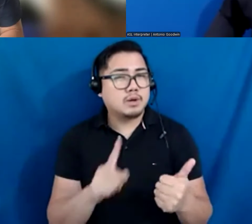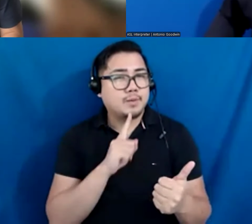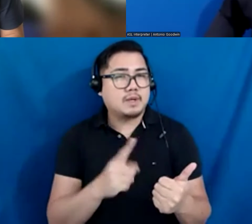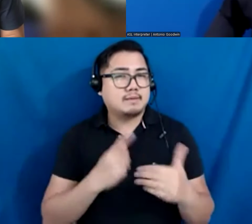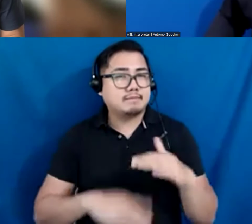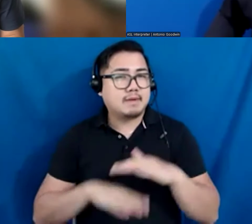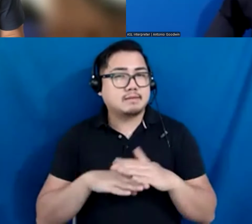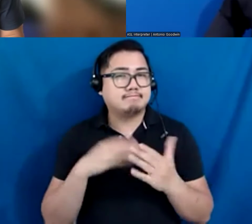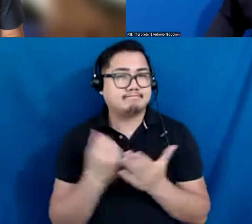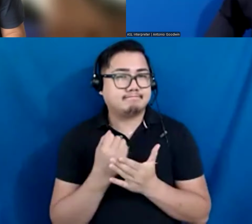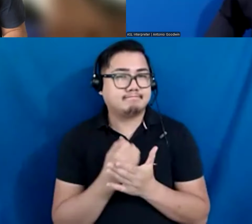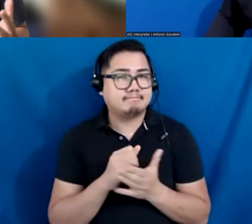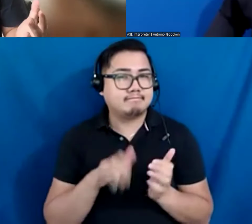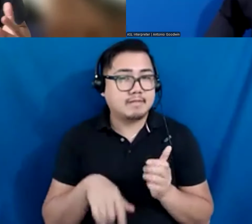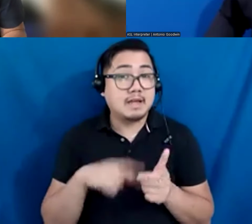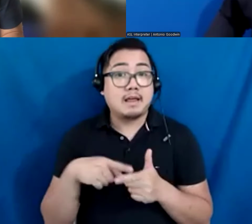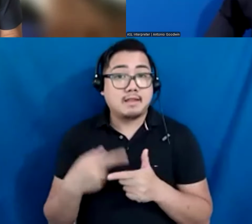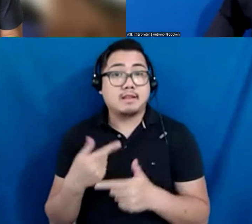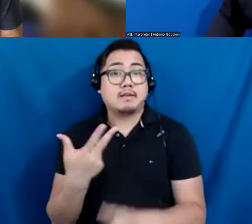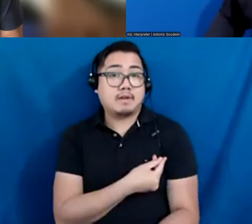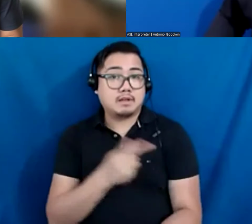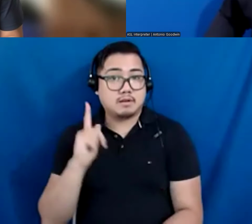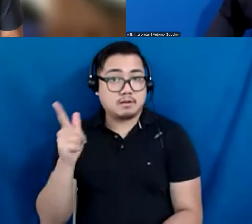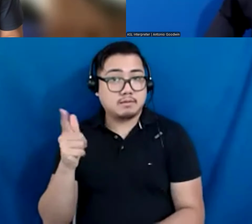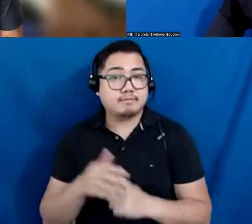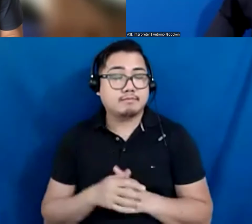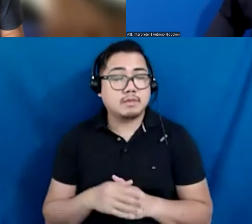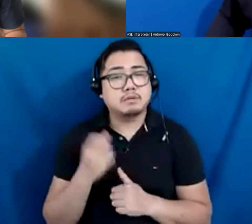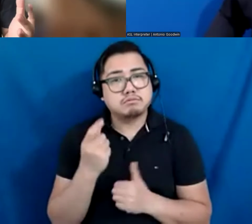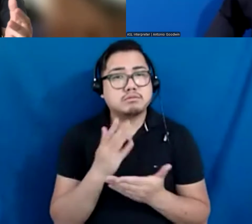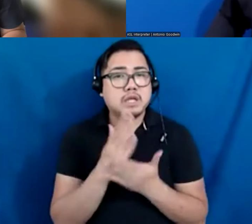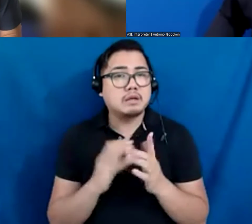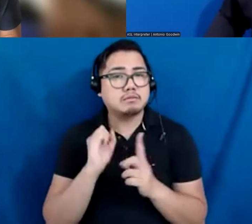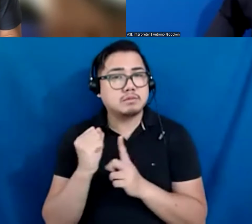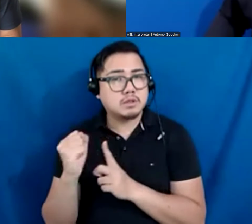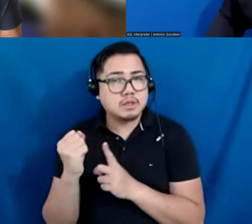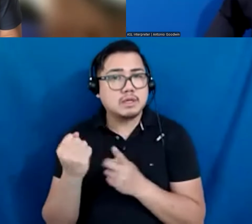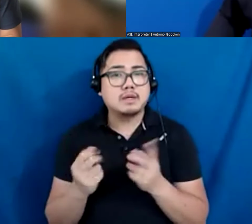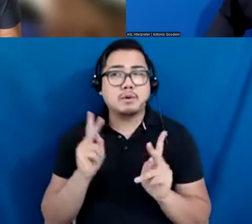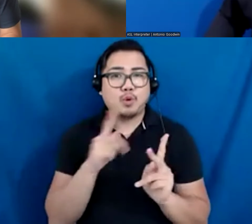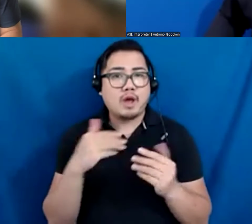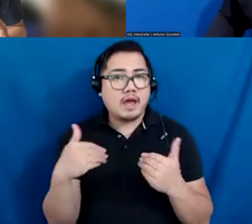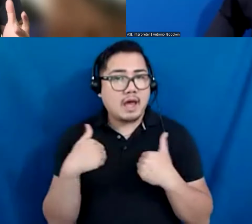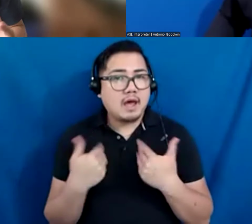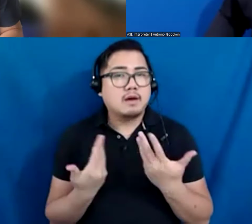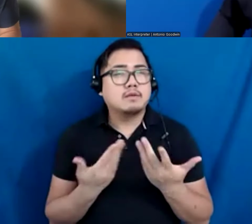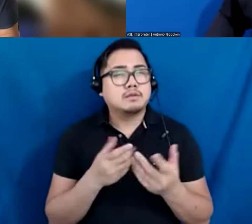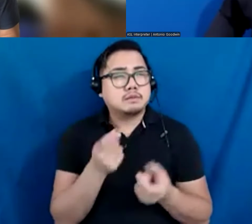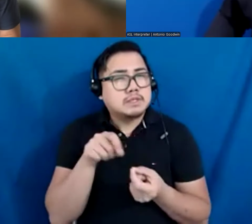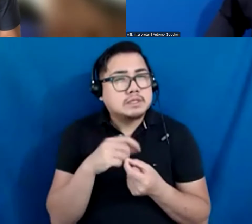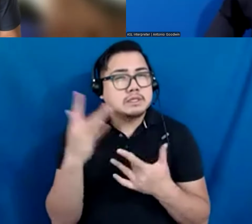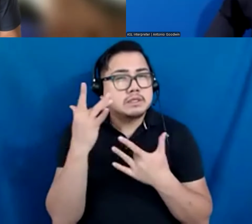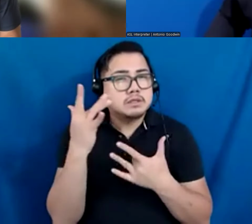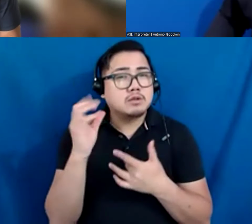then get the vaccine later. But of course, there are certain circumstances where people with underlying conditions, or maybe there's a situation